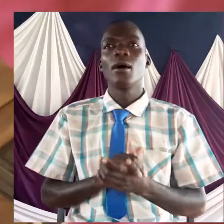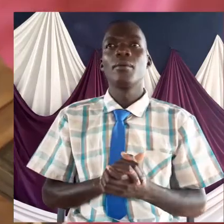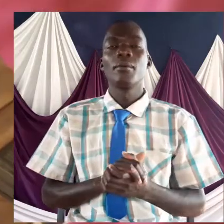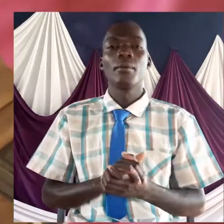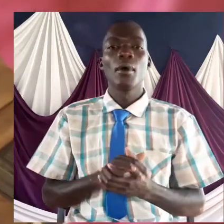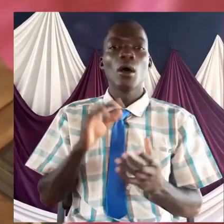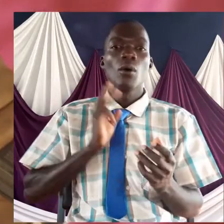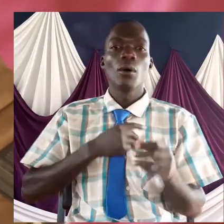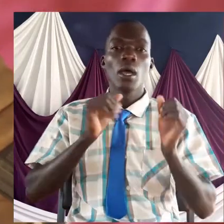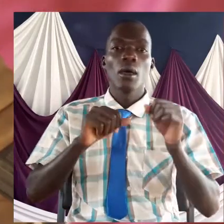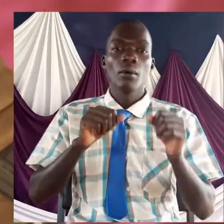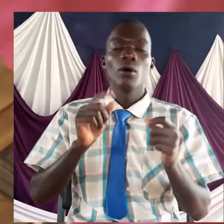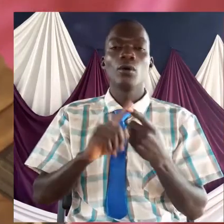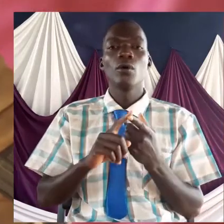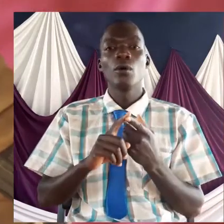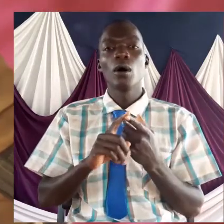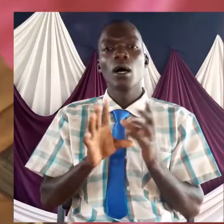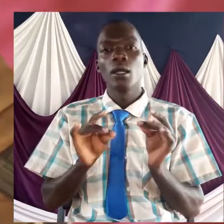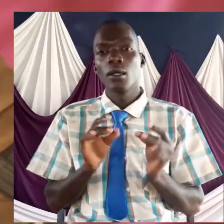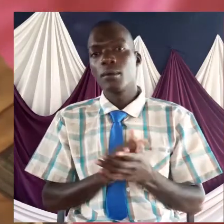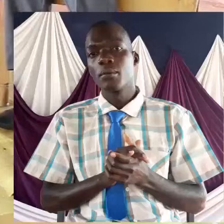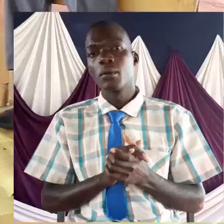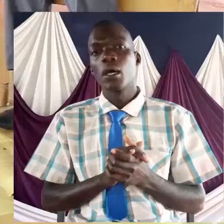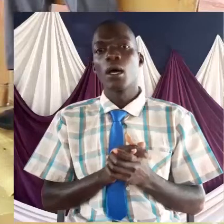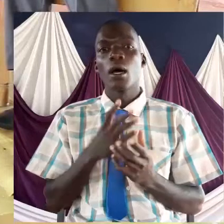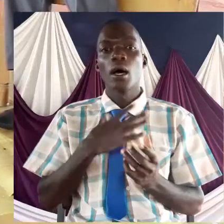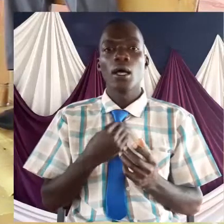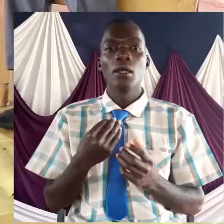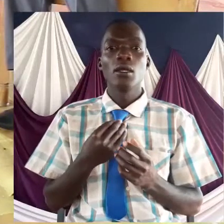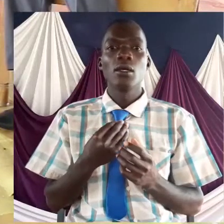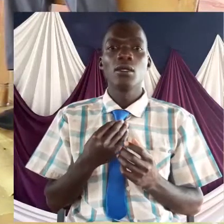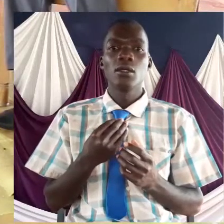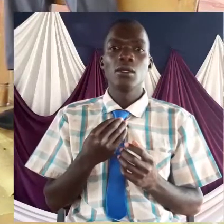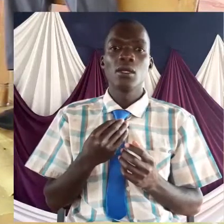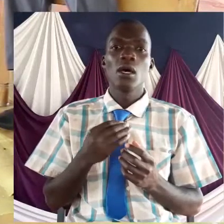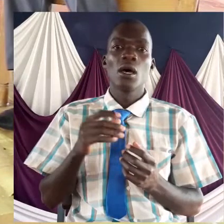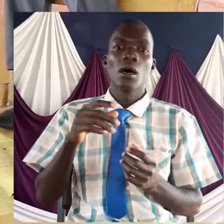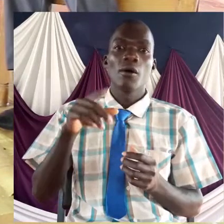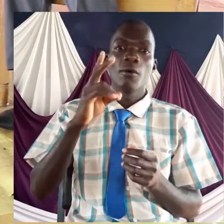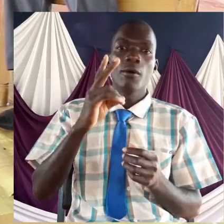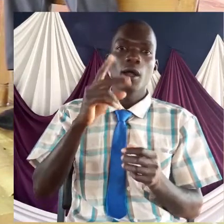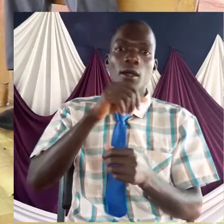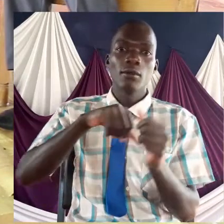the medieval papacy, its supremacy lasted around